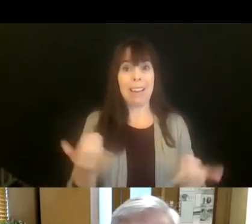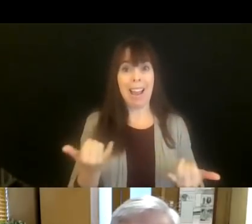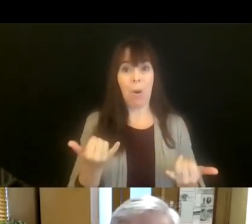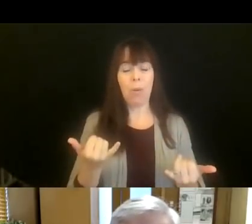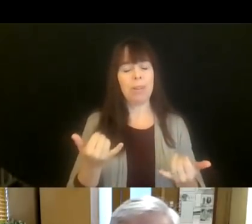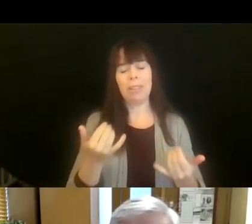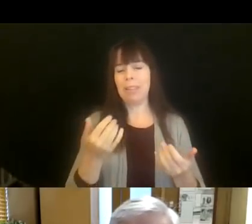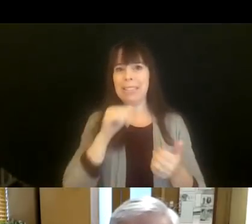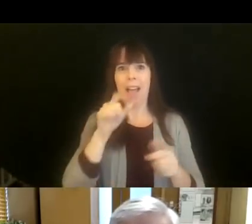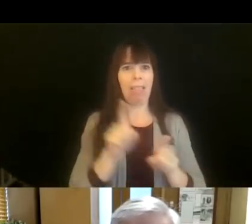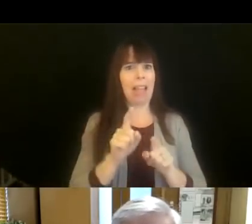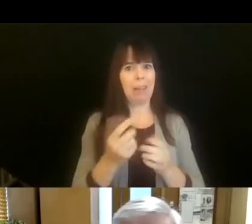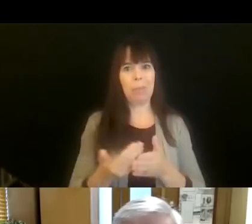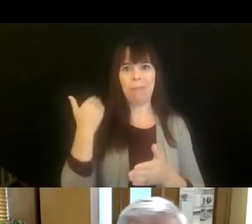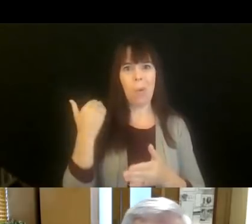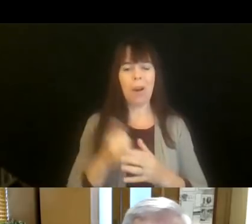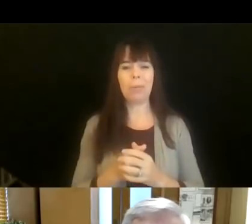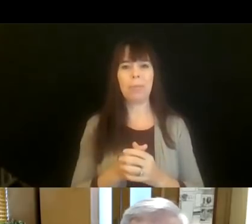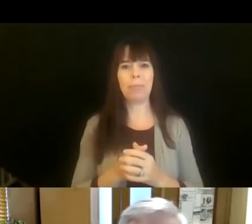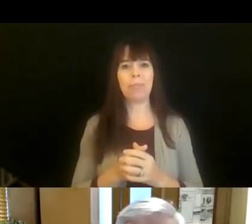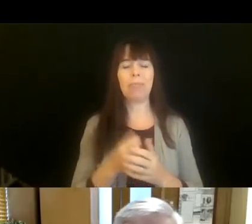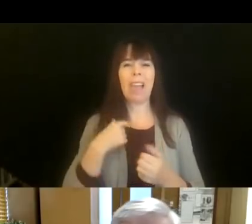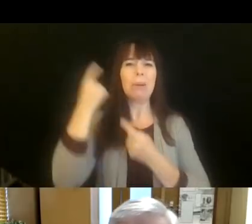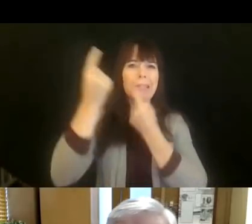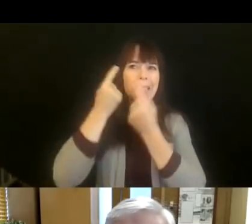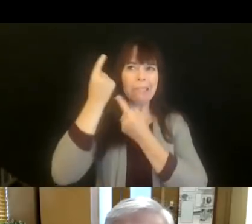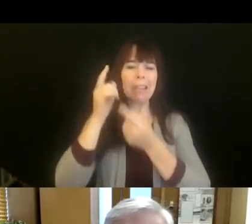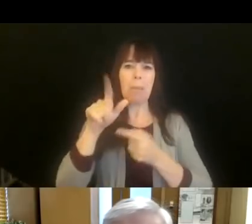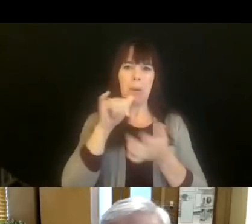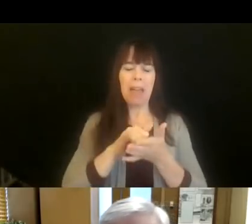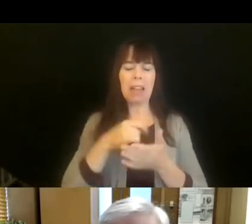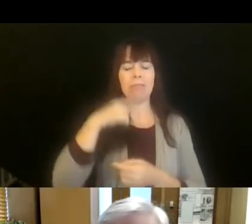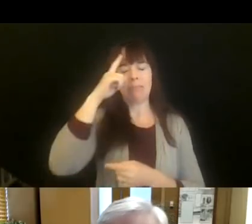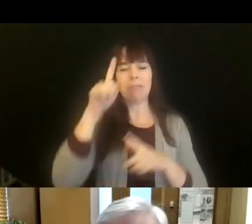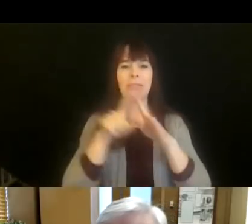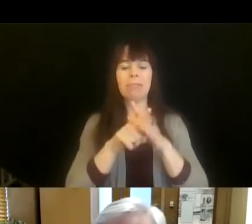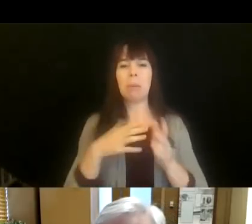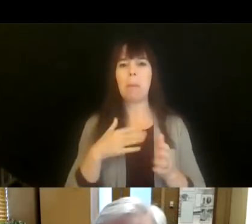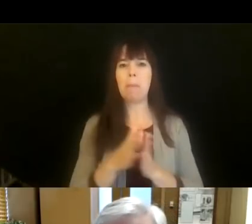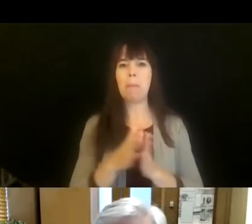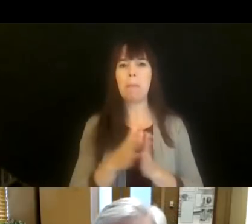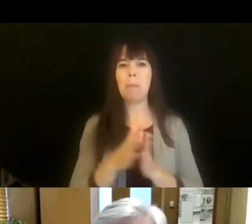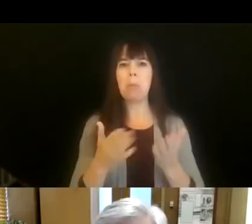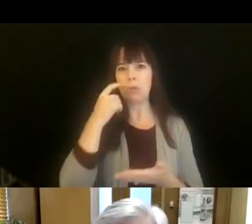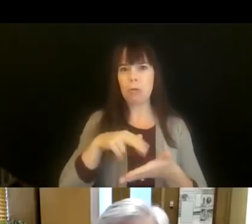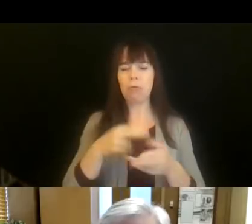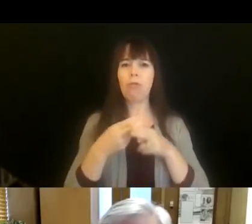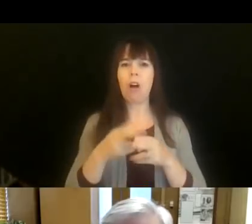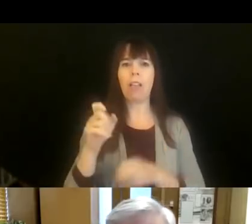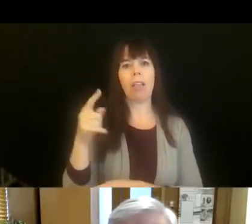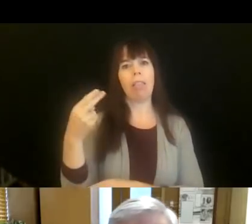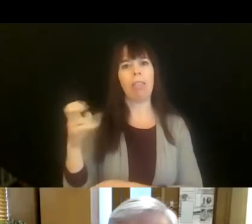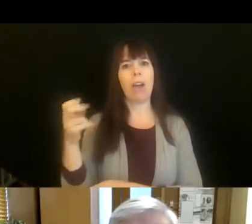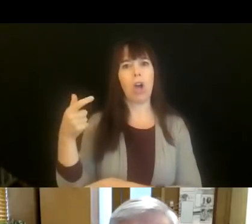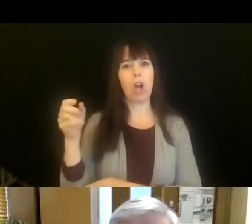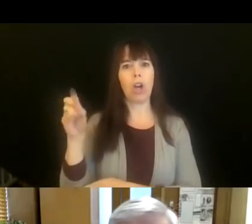as never before. As I was pondering all this, it brought to mind a book I recently read entitled The Good Doctor. A theme